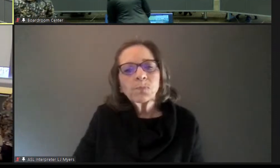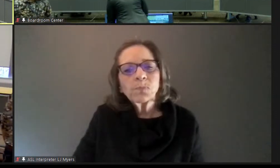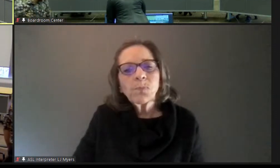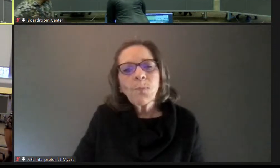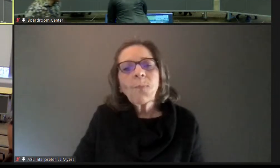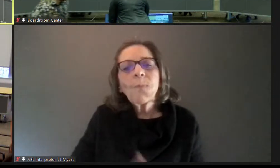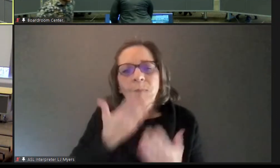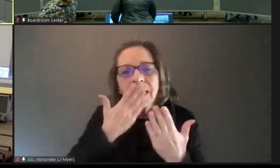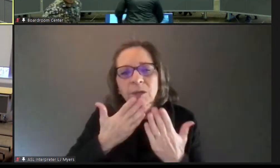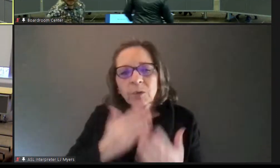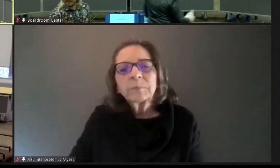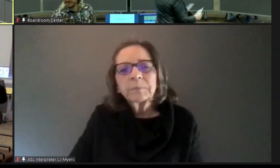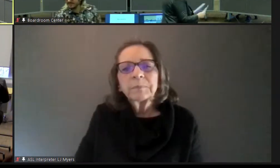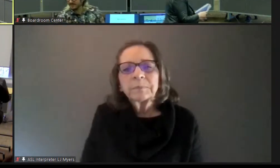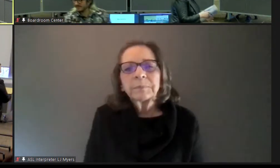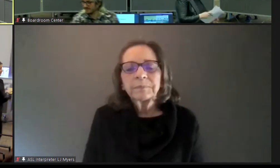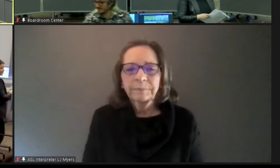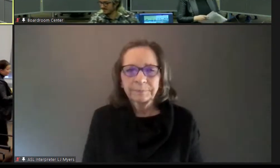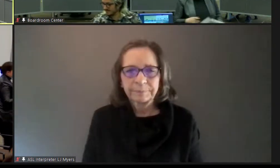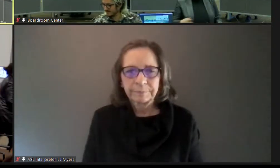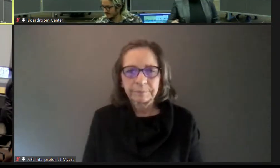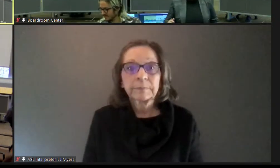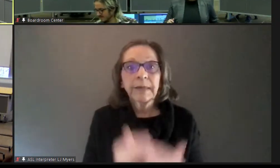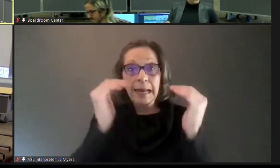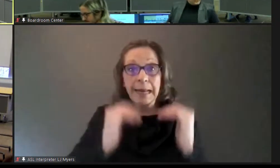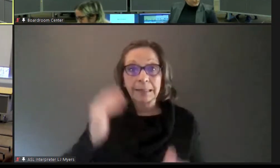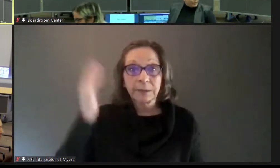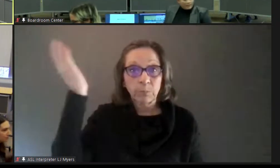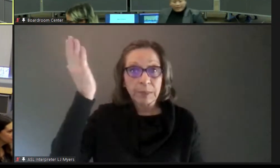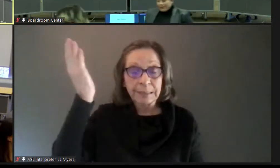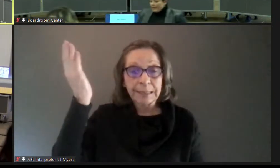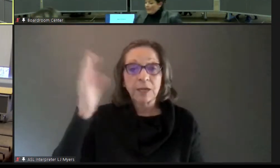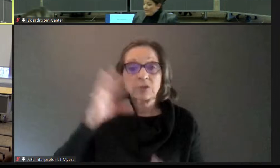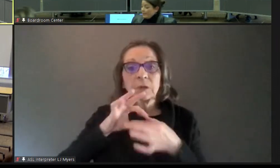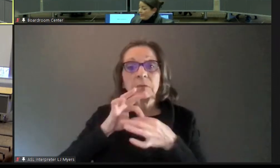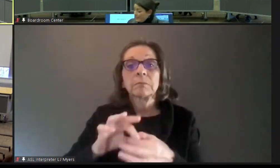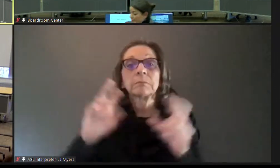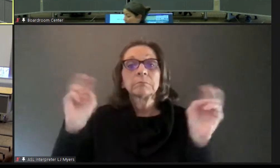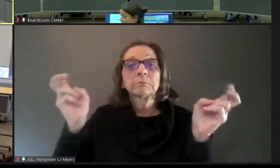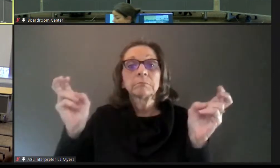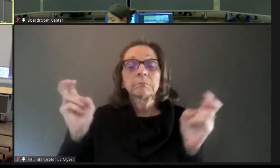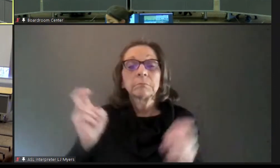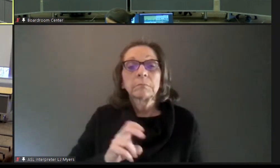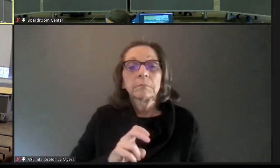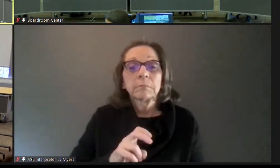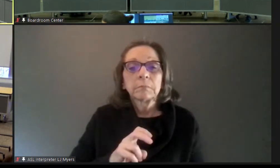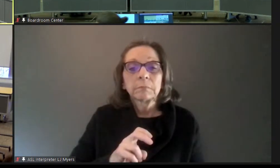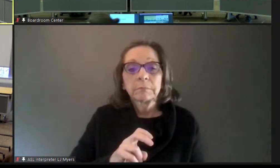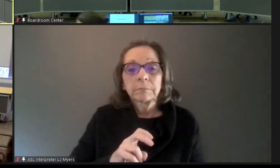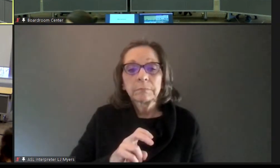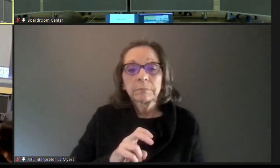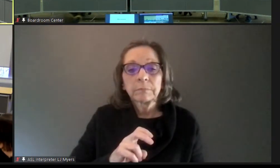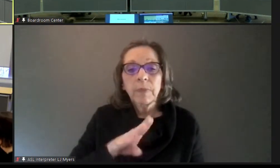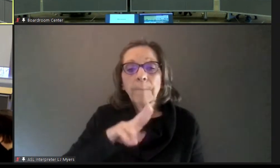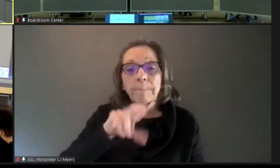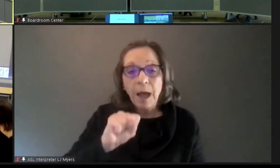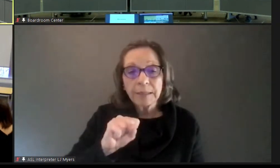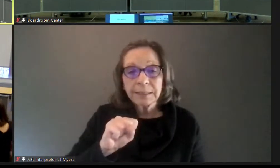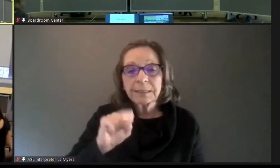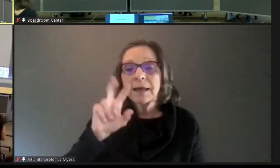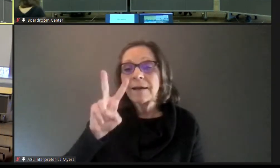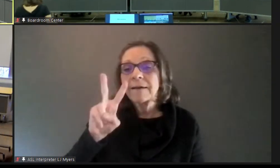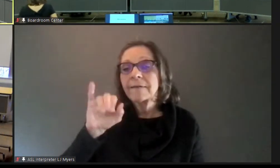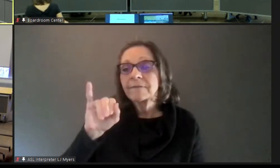Thank you. Our next presentation is entitled Bus Vision, and our presenter is